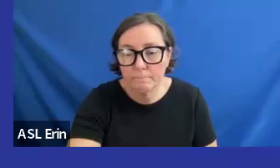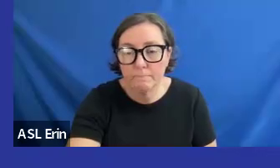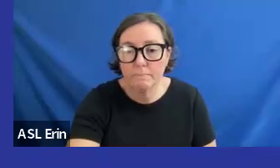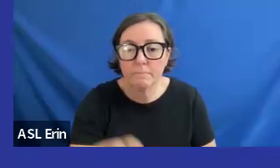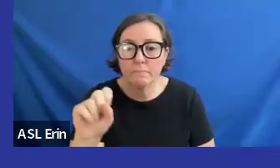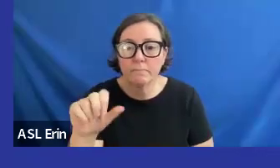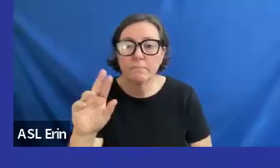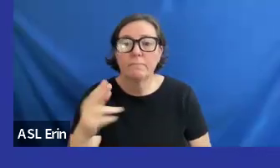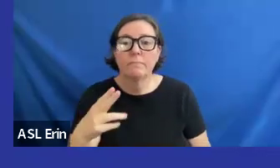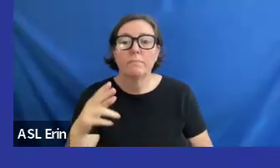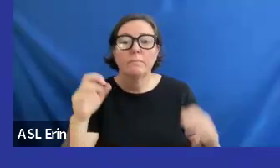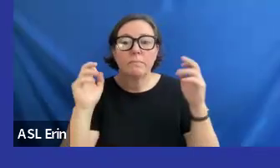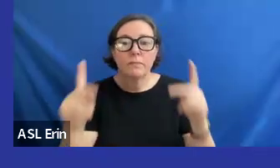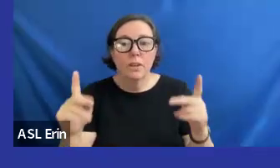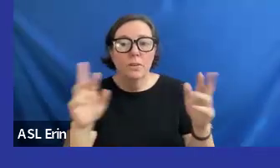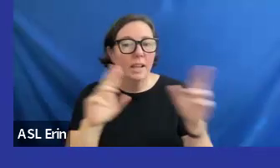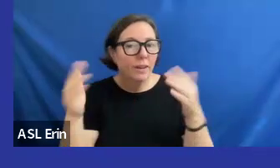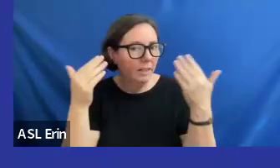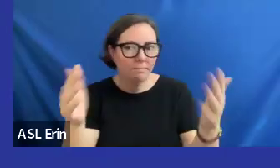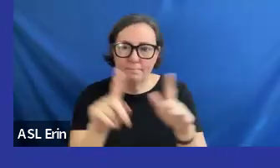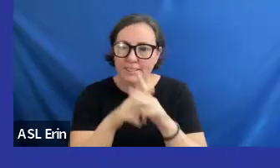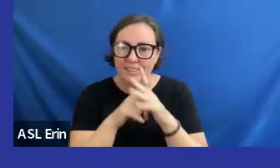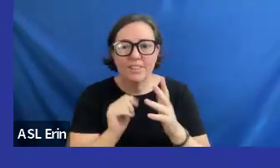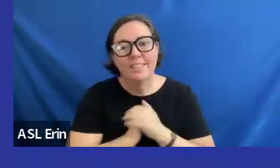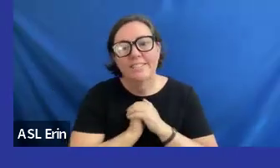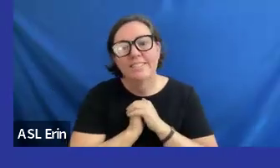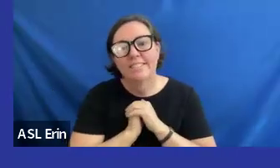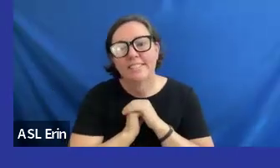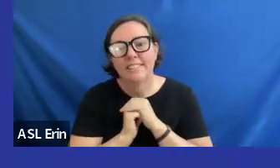Nope, I'm muted now. But we're gonna get started.